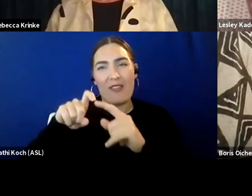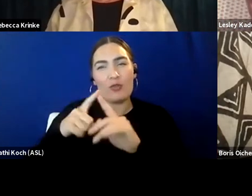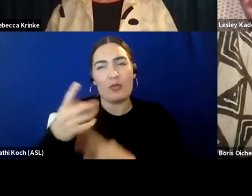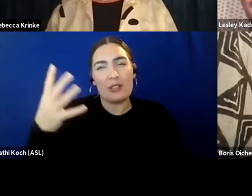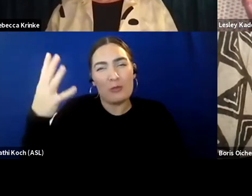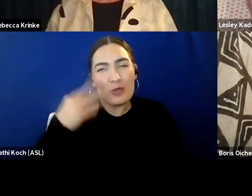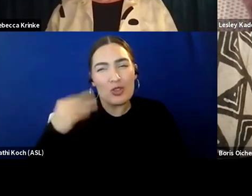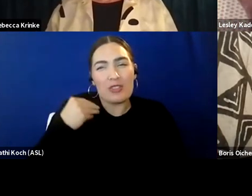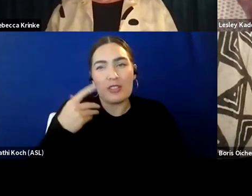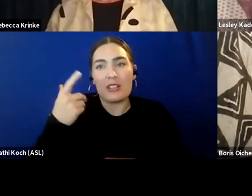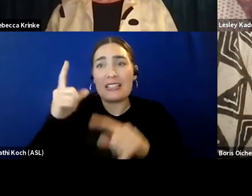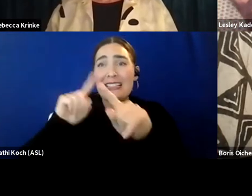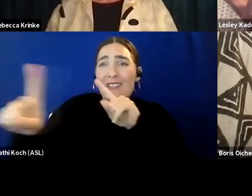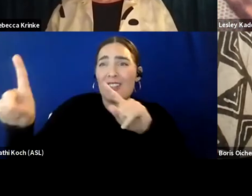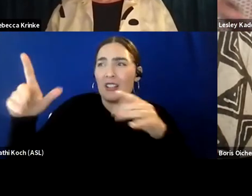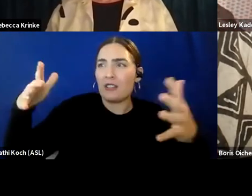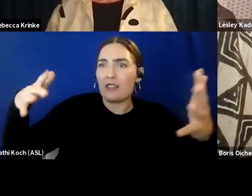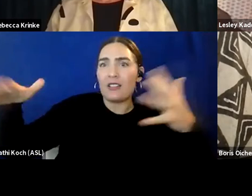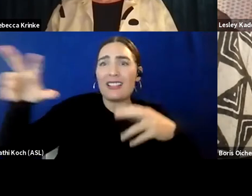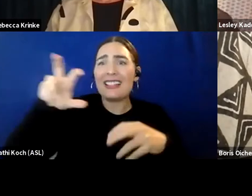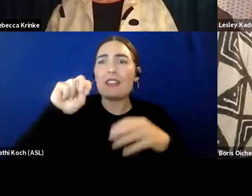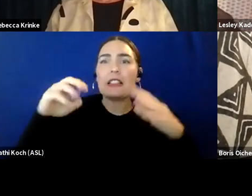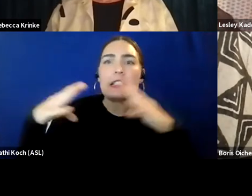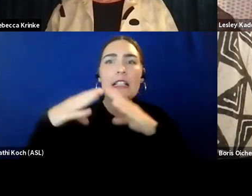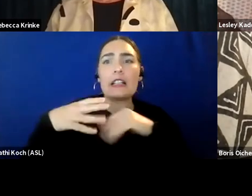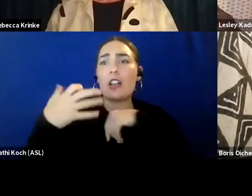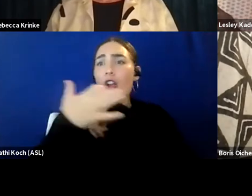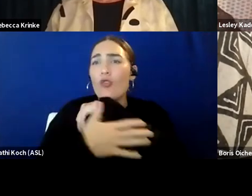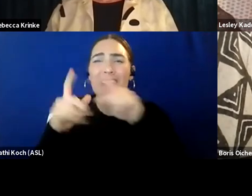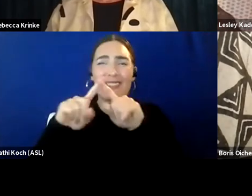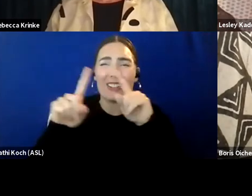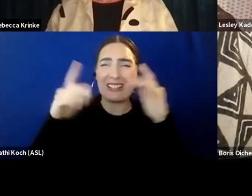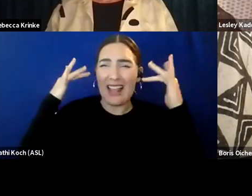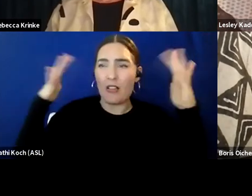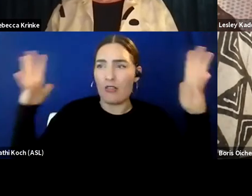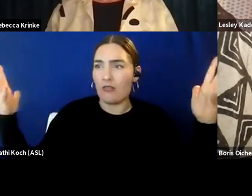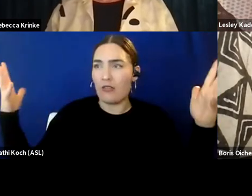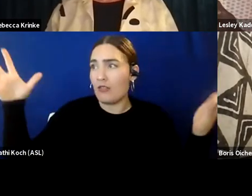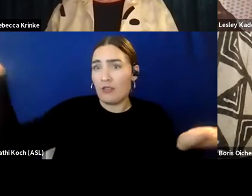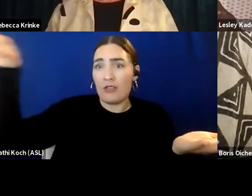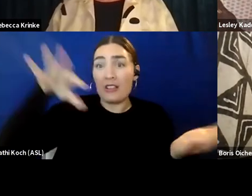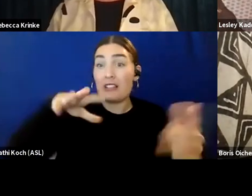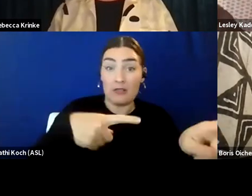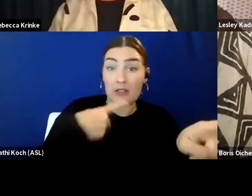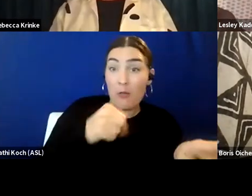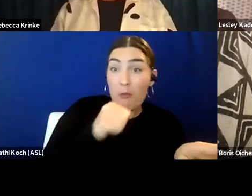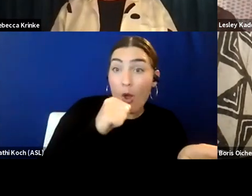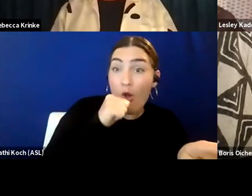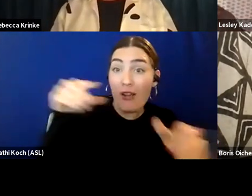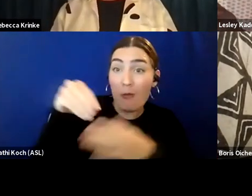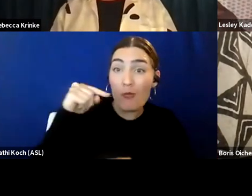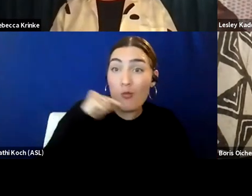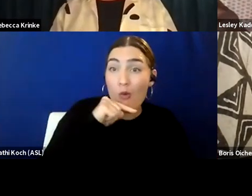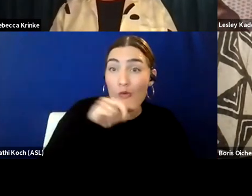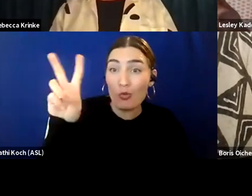sound and the soundscape that we're inhabiting just by being humans in a world, whether it's a bar at 2 a.m. or whether it's